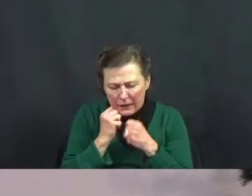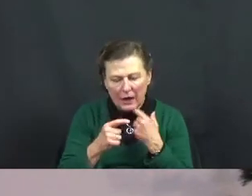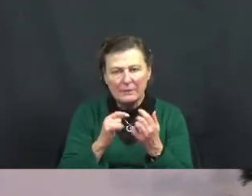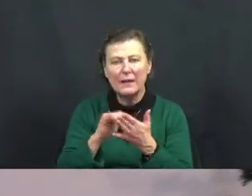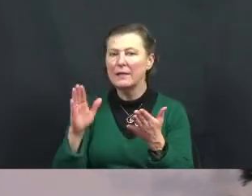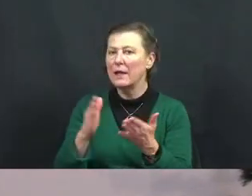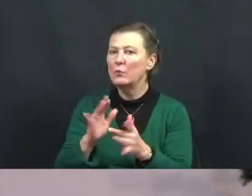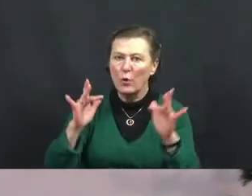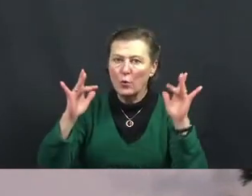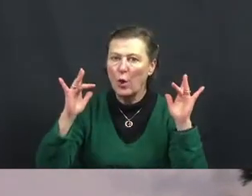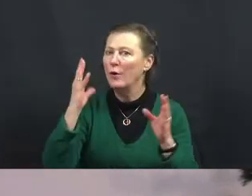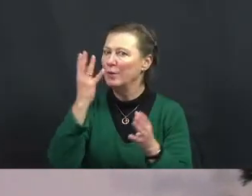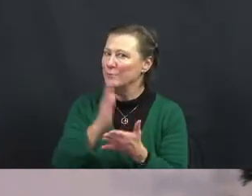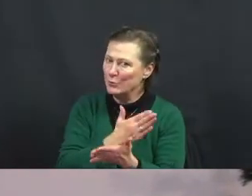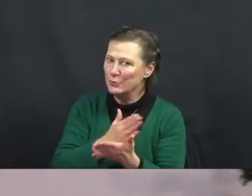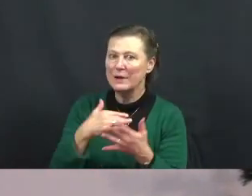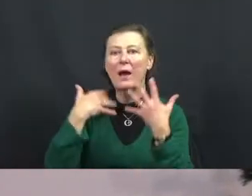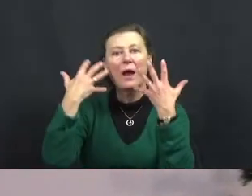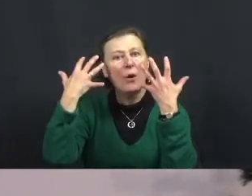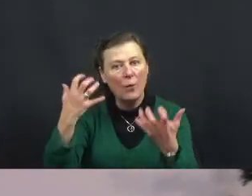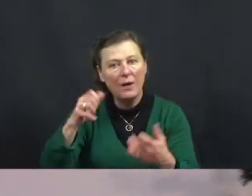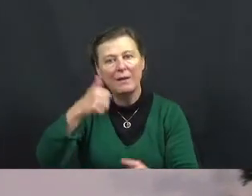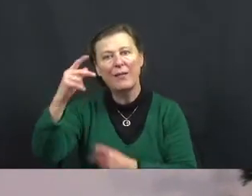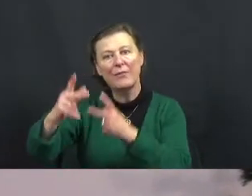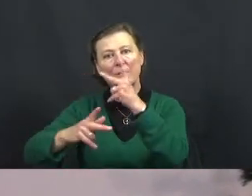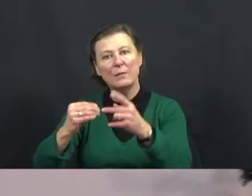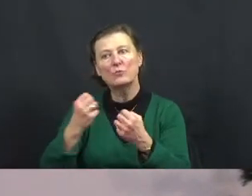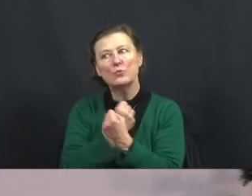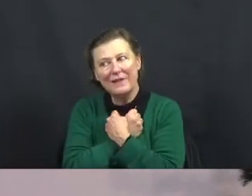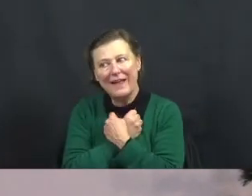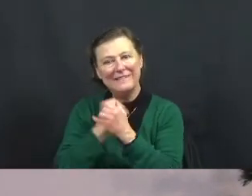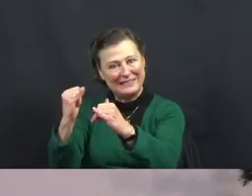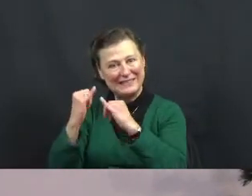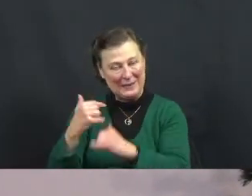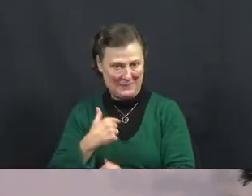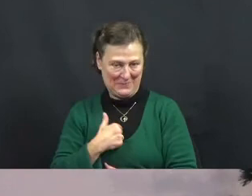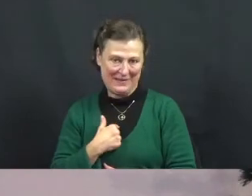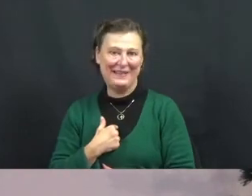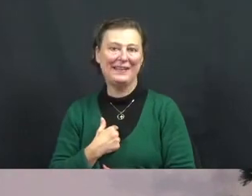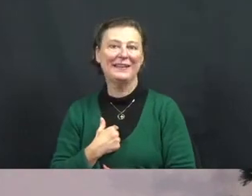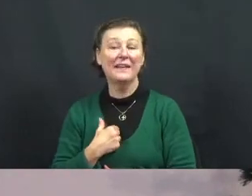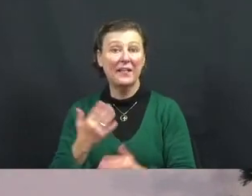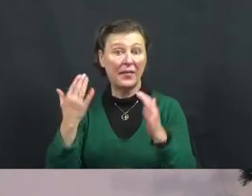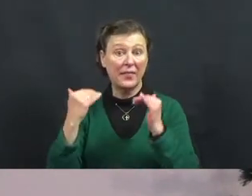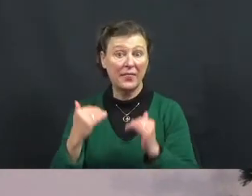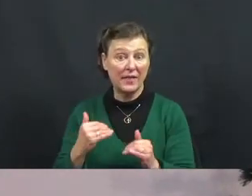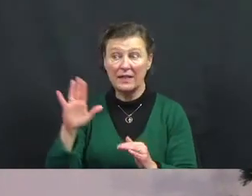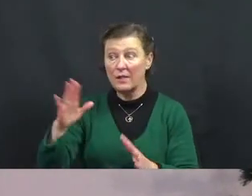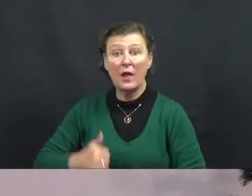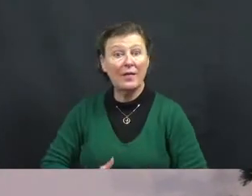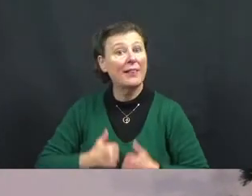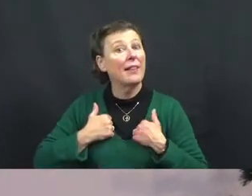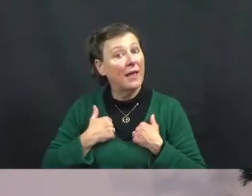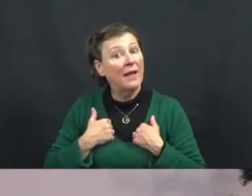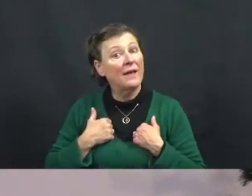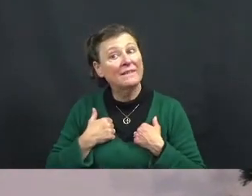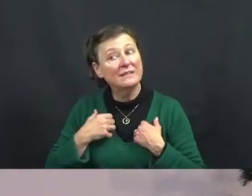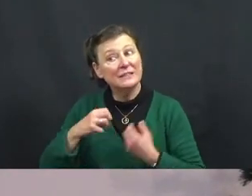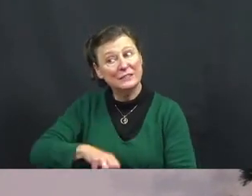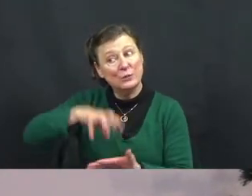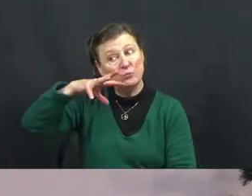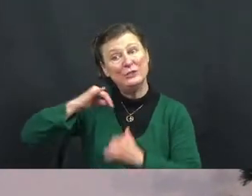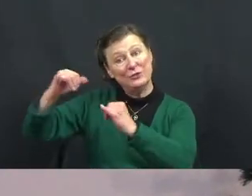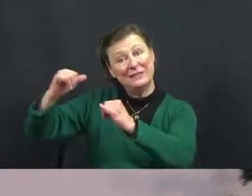was glorious, but I wanted other people to come to love it as much as I did, because then their lives would be as enriched as